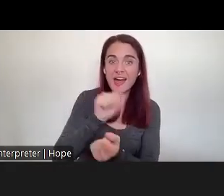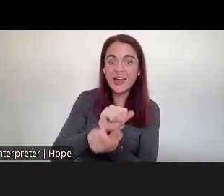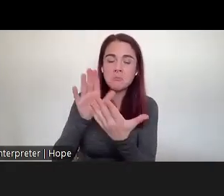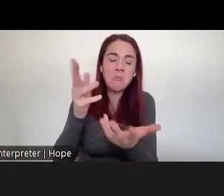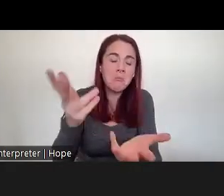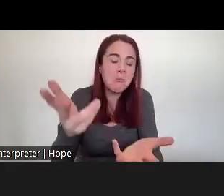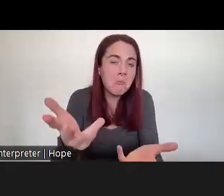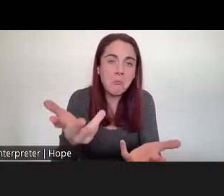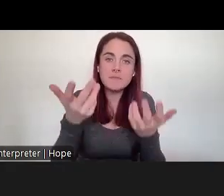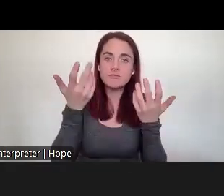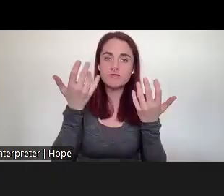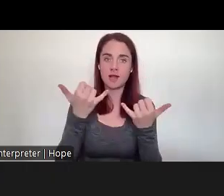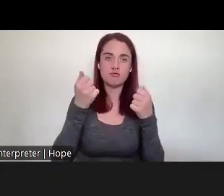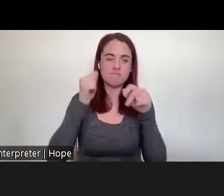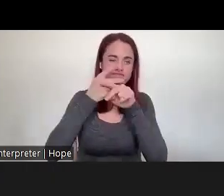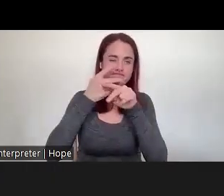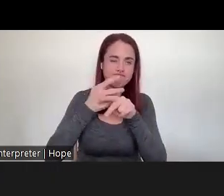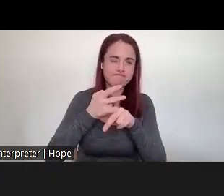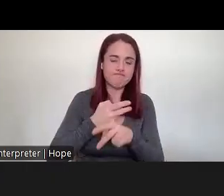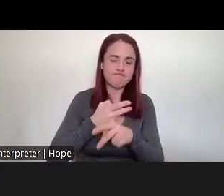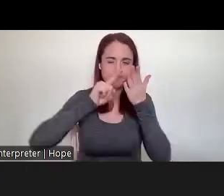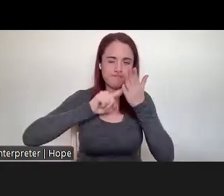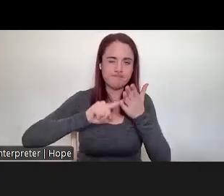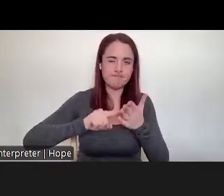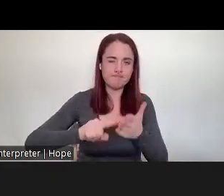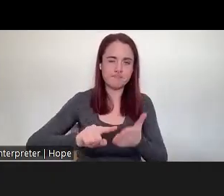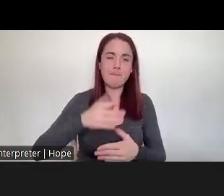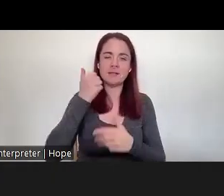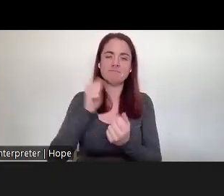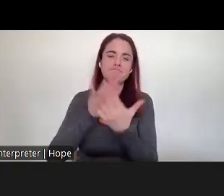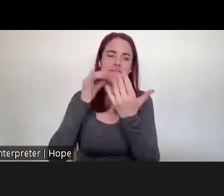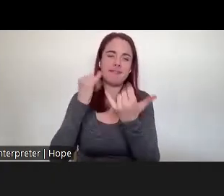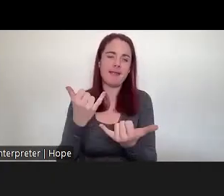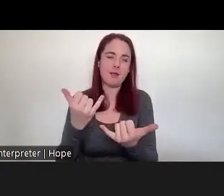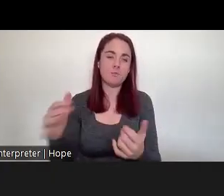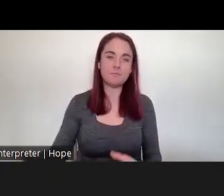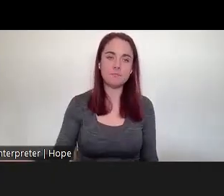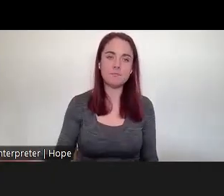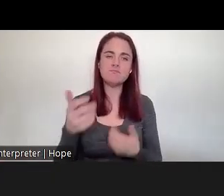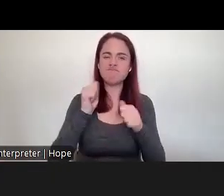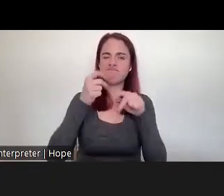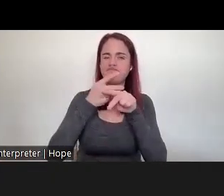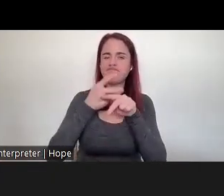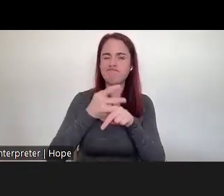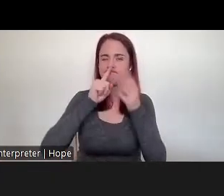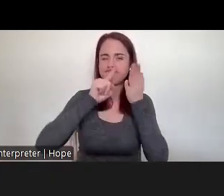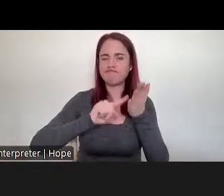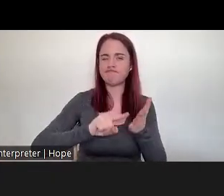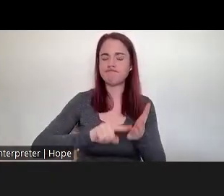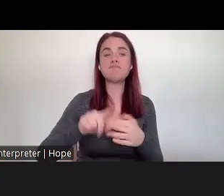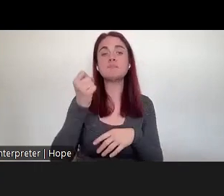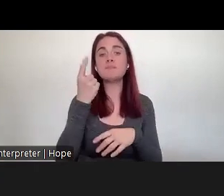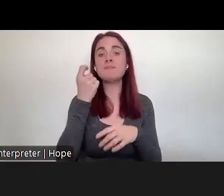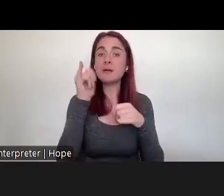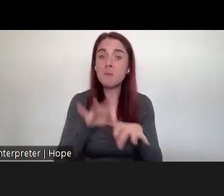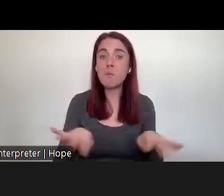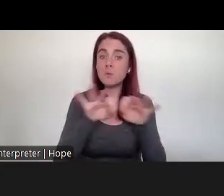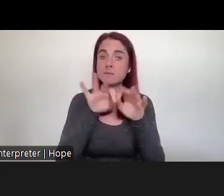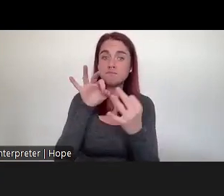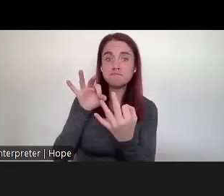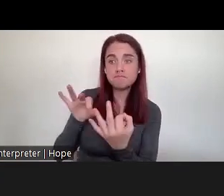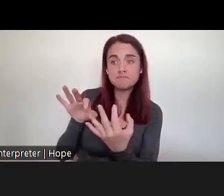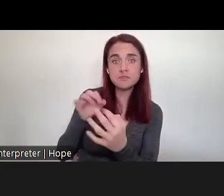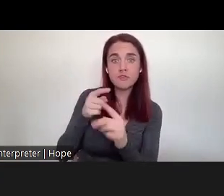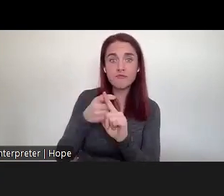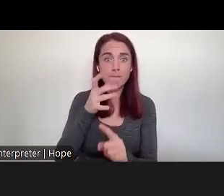That's part of research that we're working on right now. But that was really important input to get from the parents